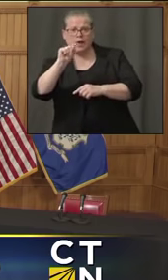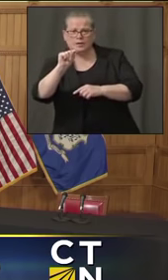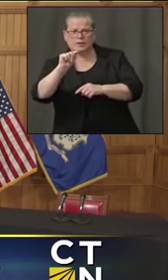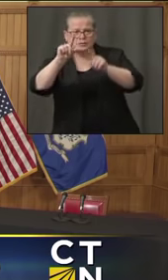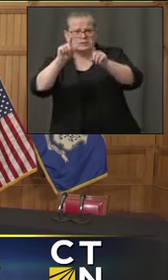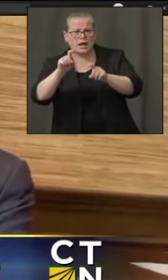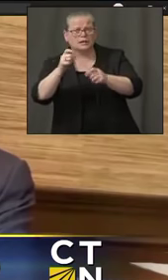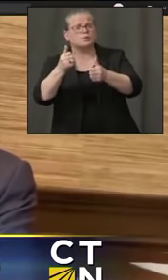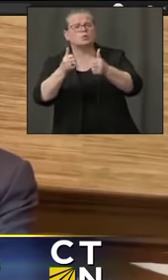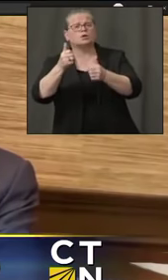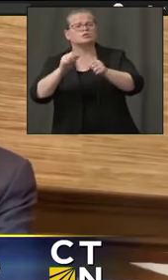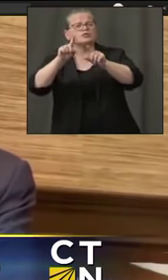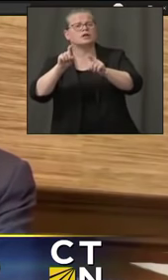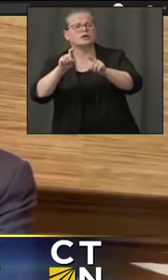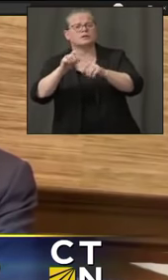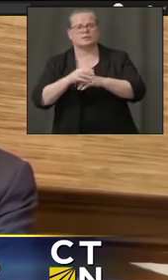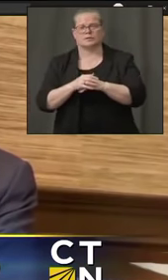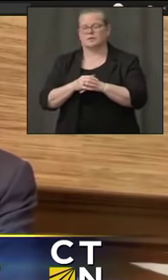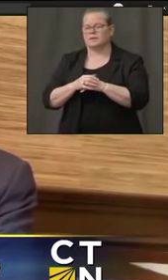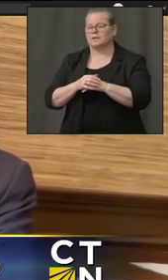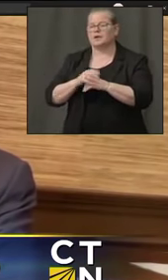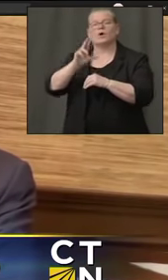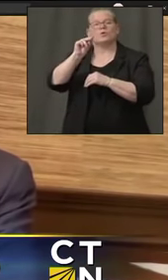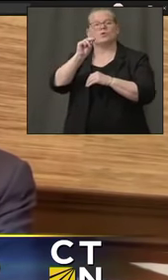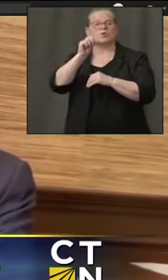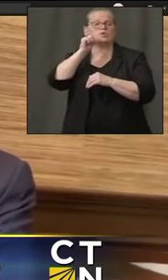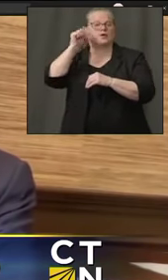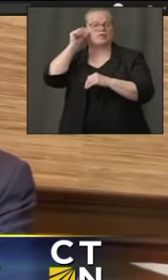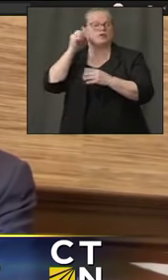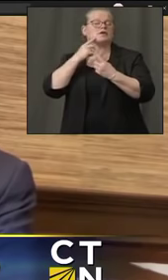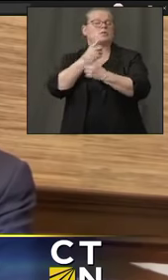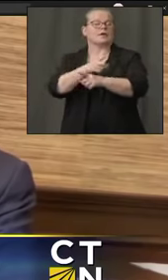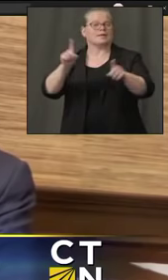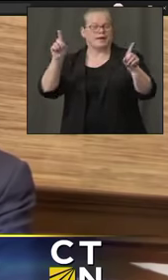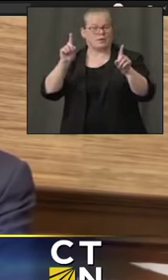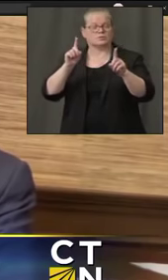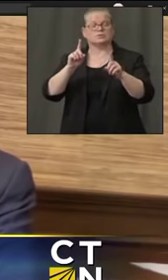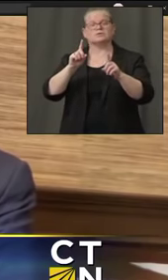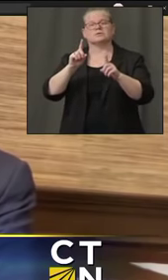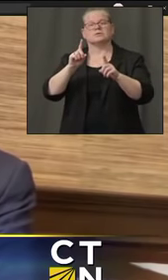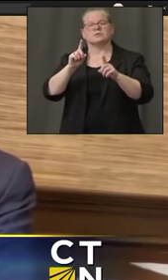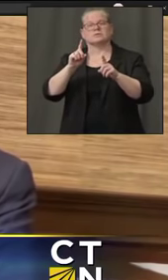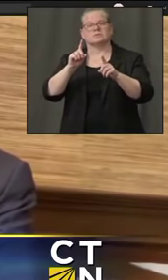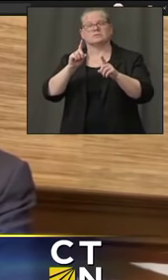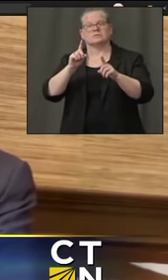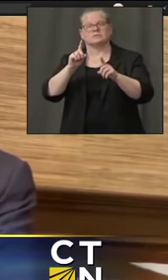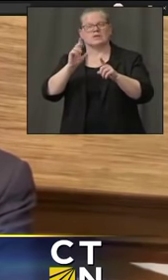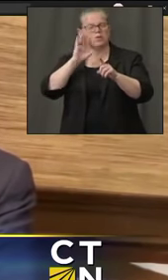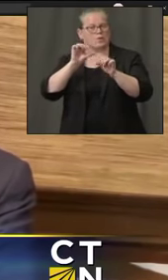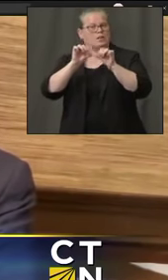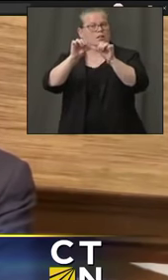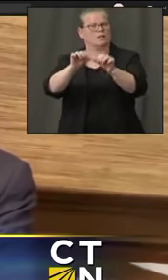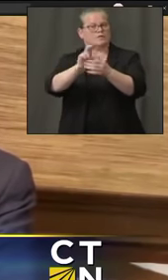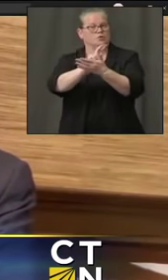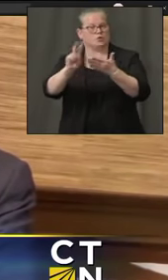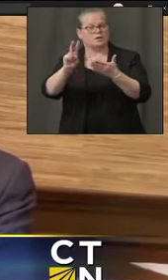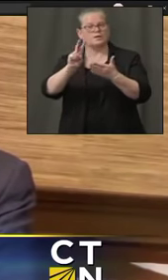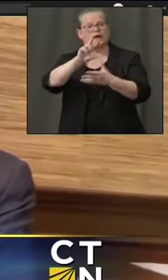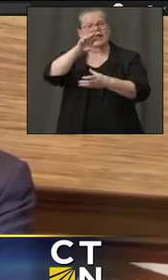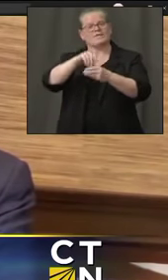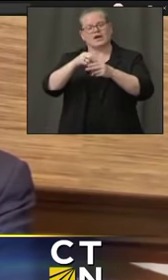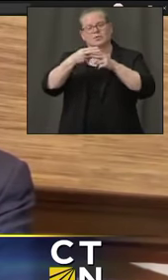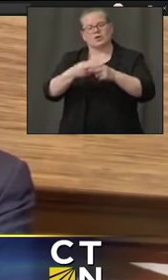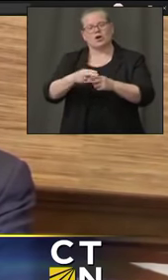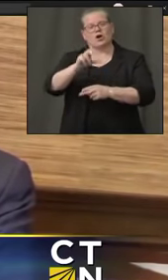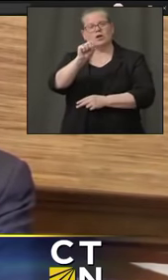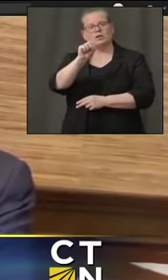No, the rollout that we announced yesterday and are pursuing over the next 2 weeks involves what is called the swab